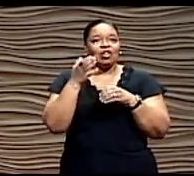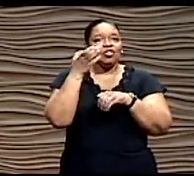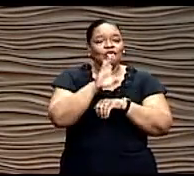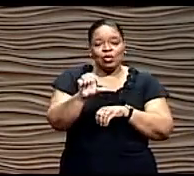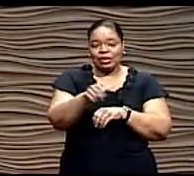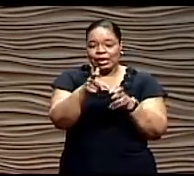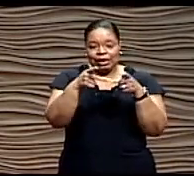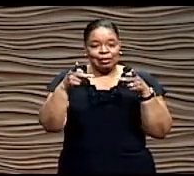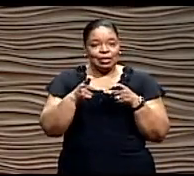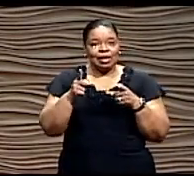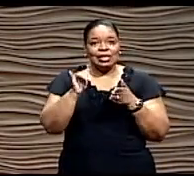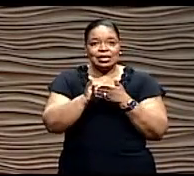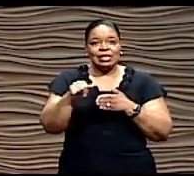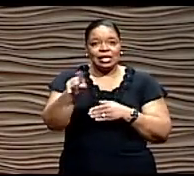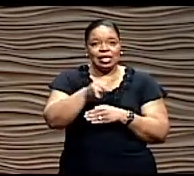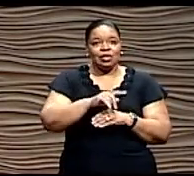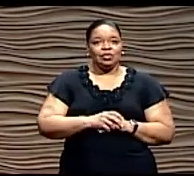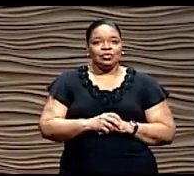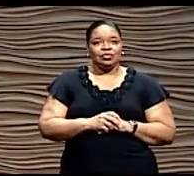wherever you are.